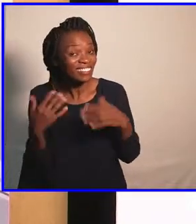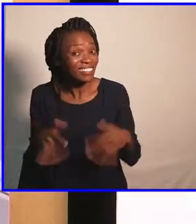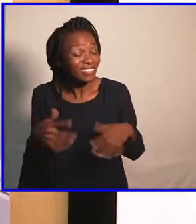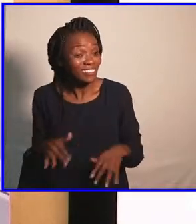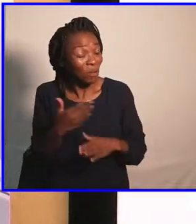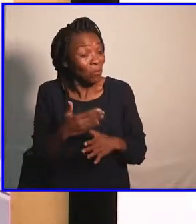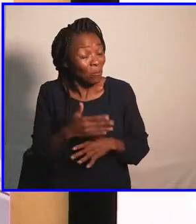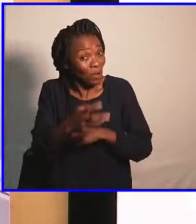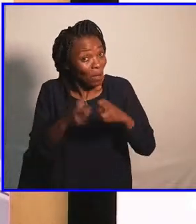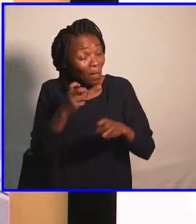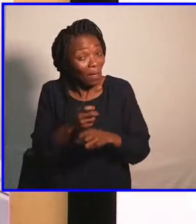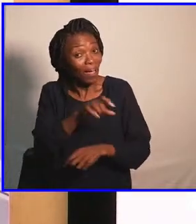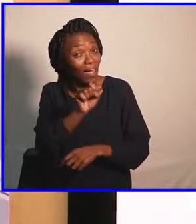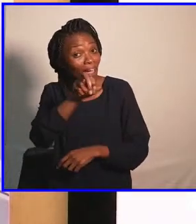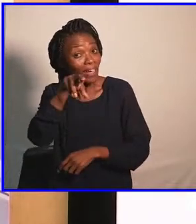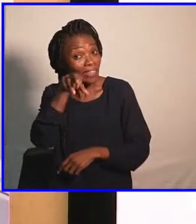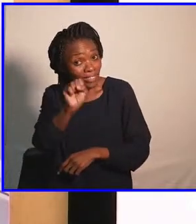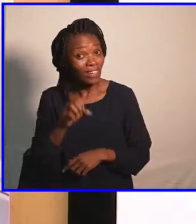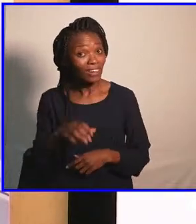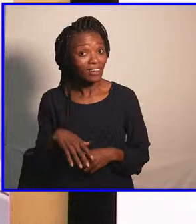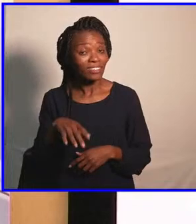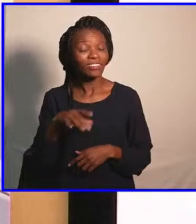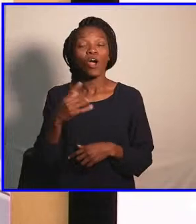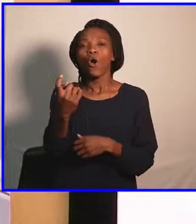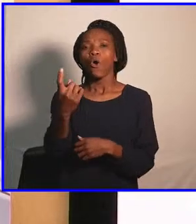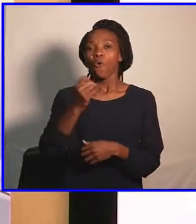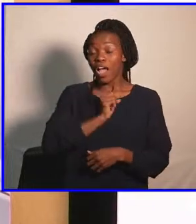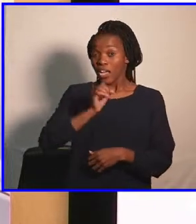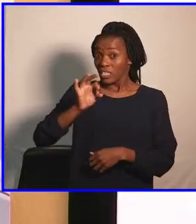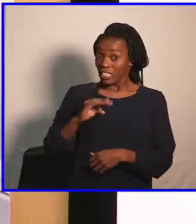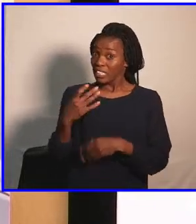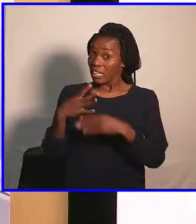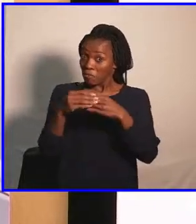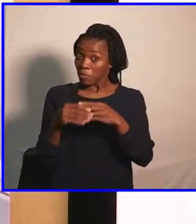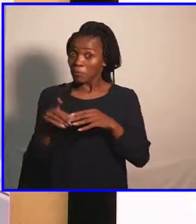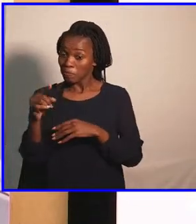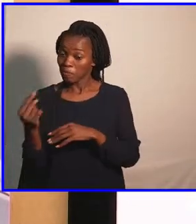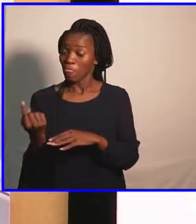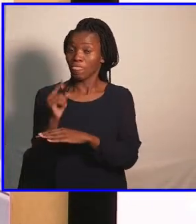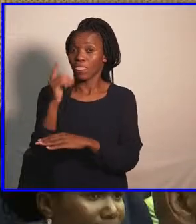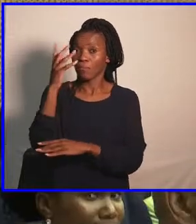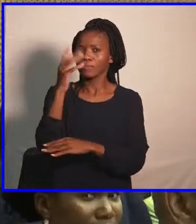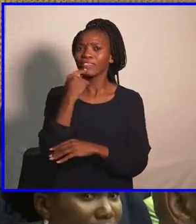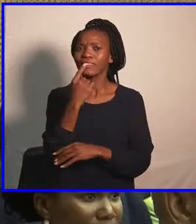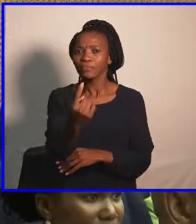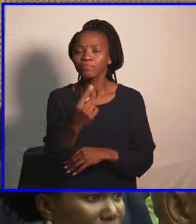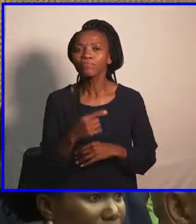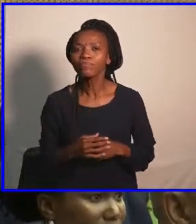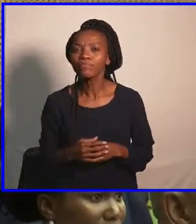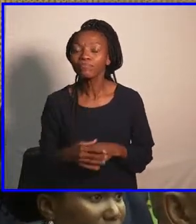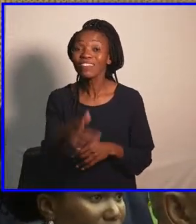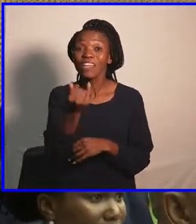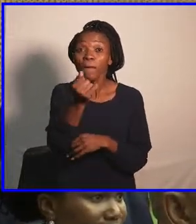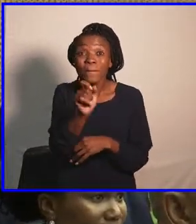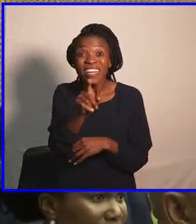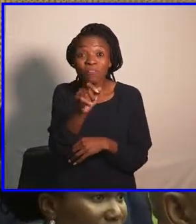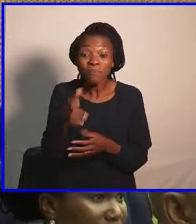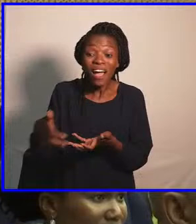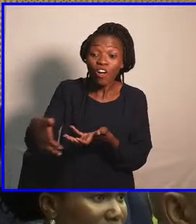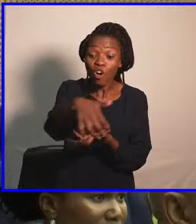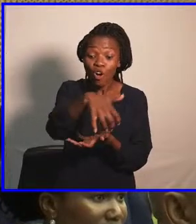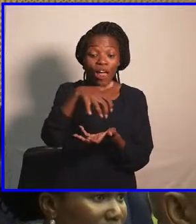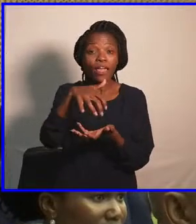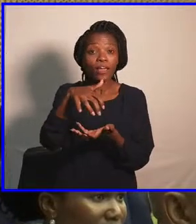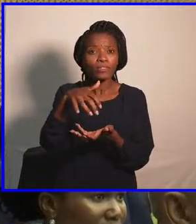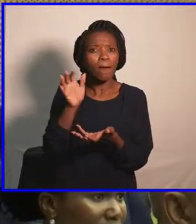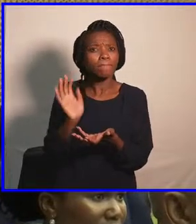SARS. Because as one of the staff members who was giving us a presentation was saying, that money that is collected does